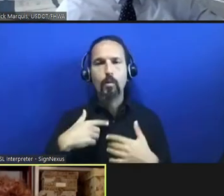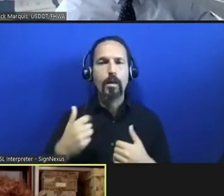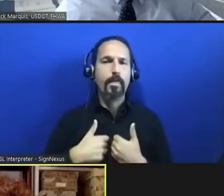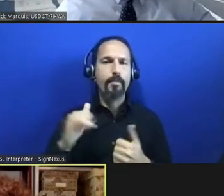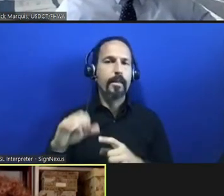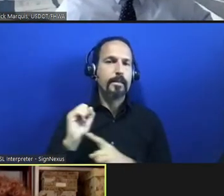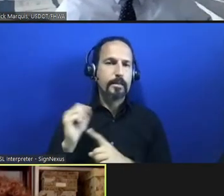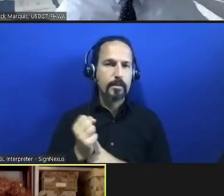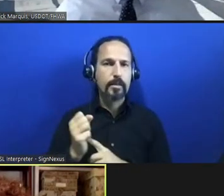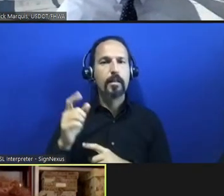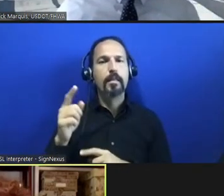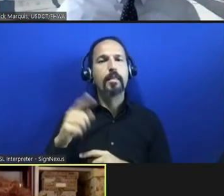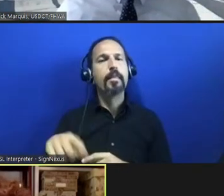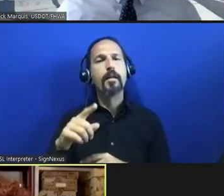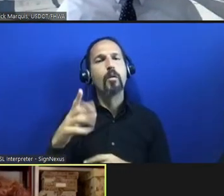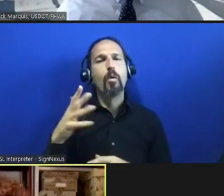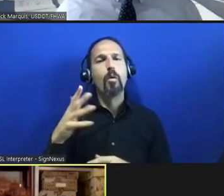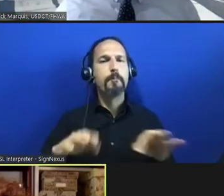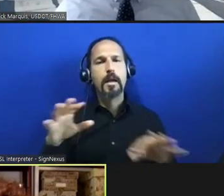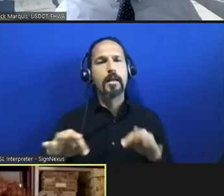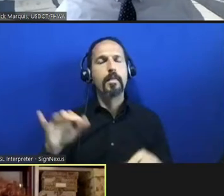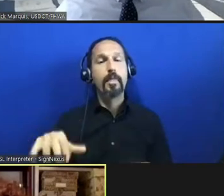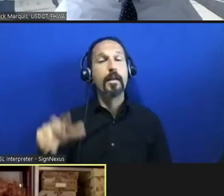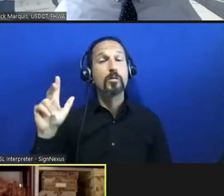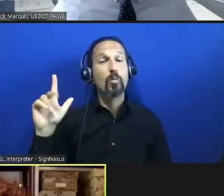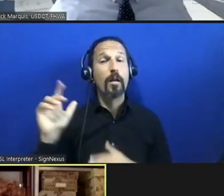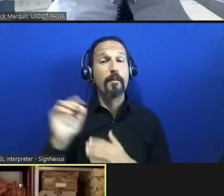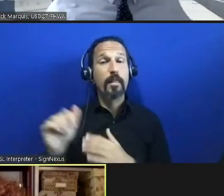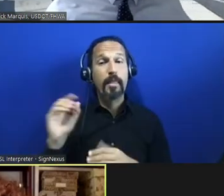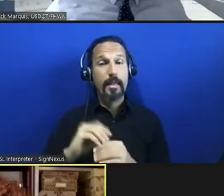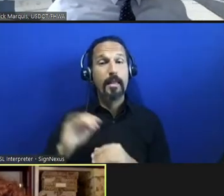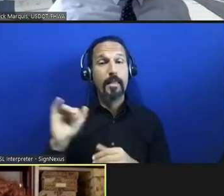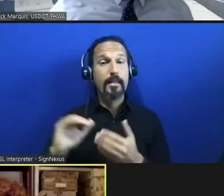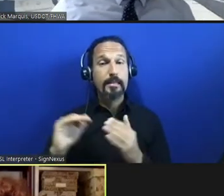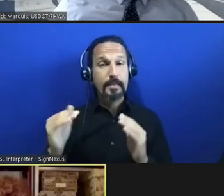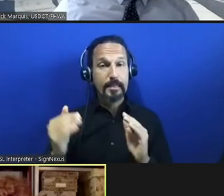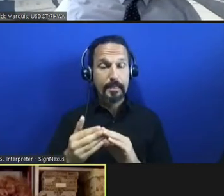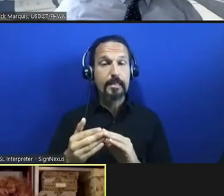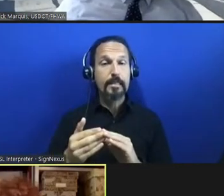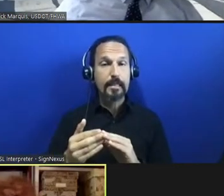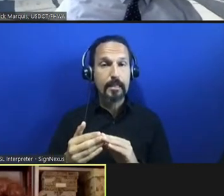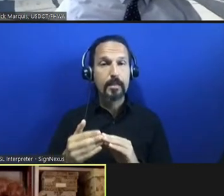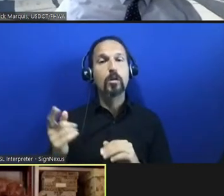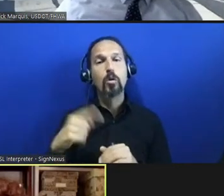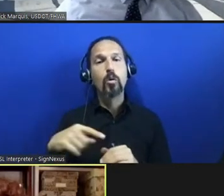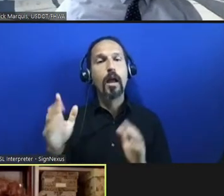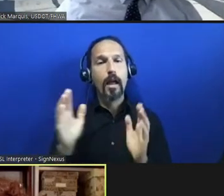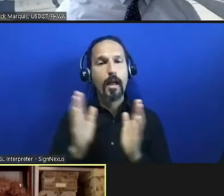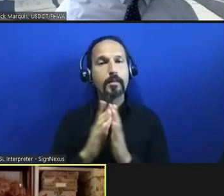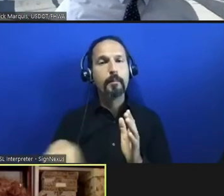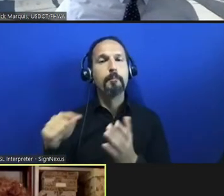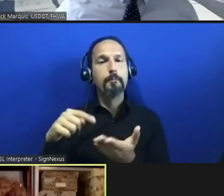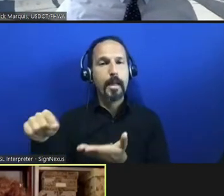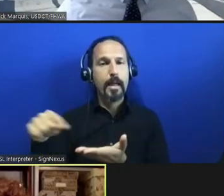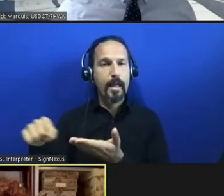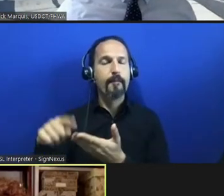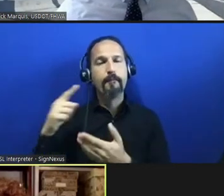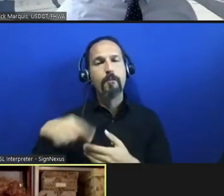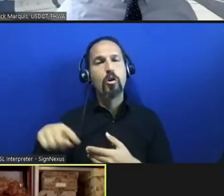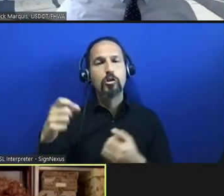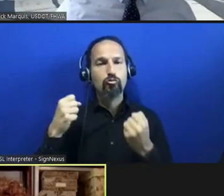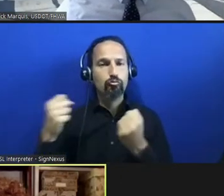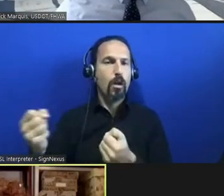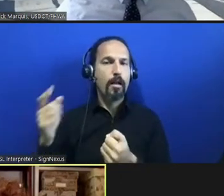the opposition objects to paying as much as 23 dollars to enter the city at Peak we in turn are asking if they pay that fee to discourage their driving